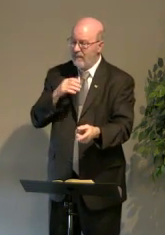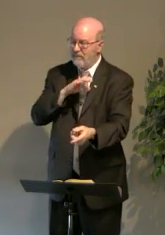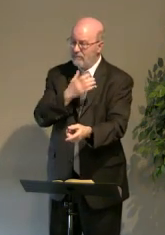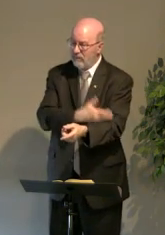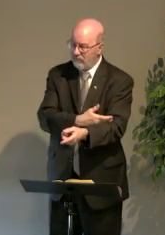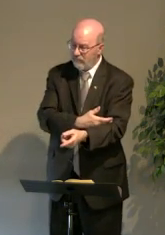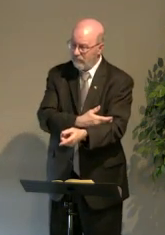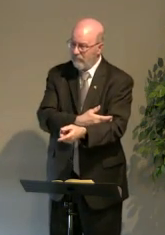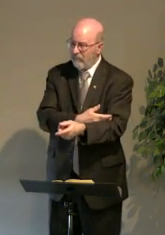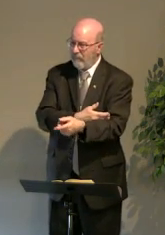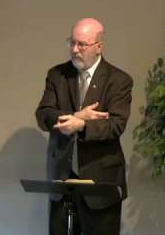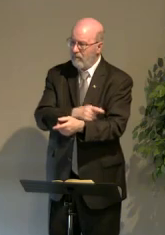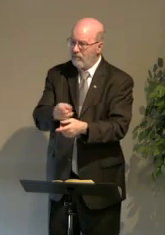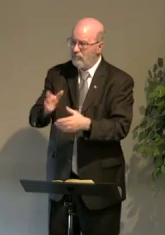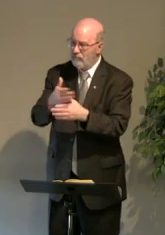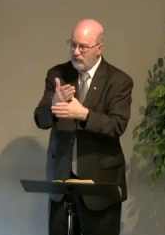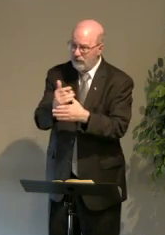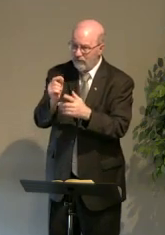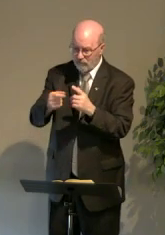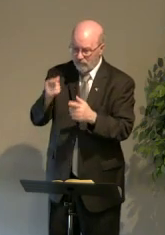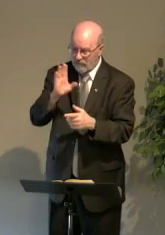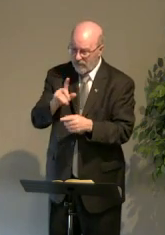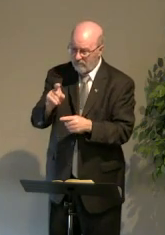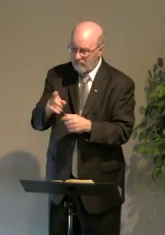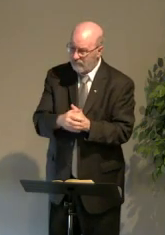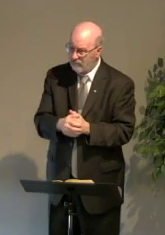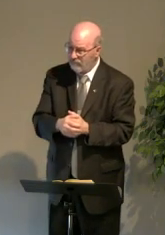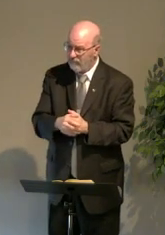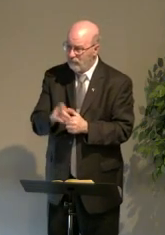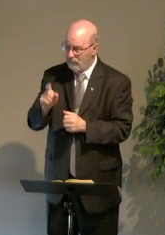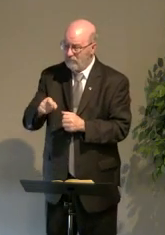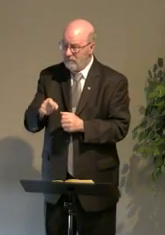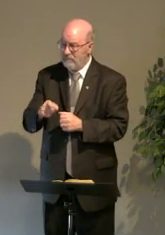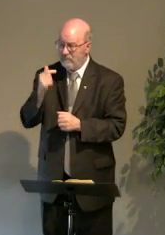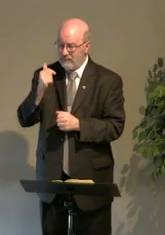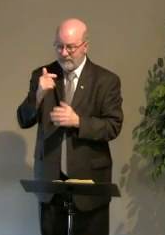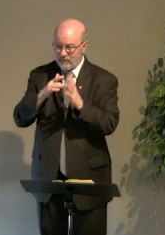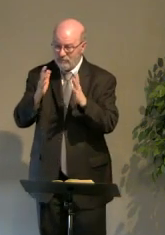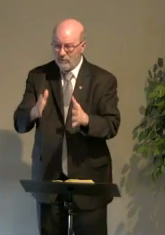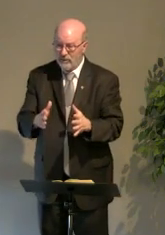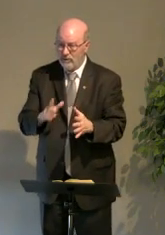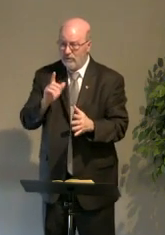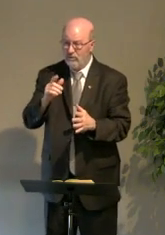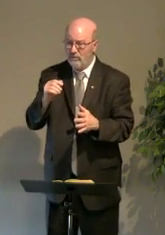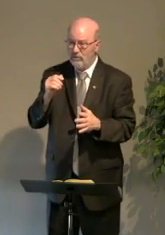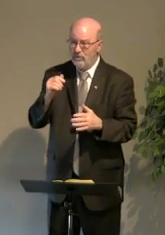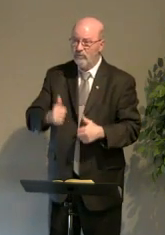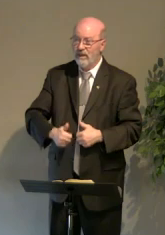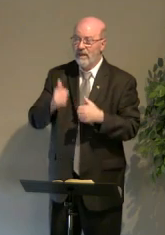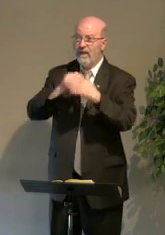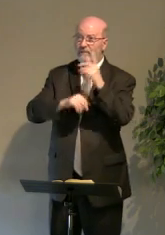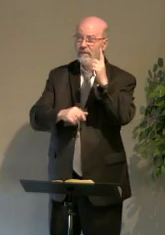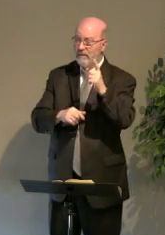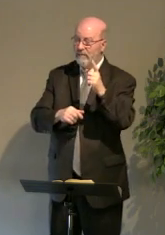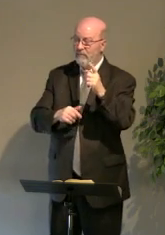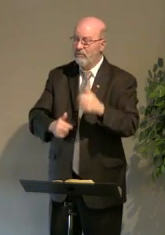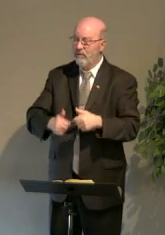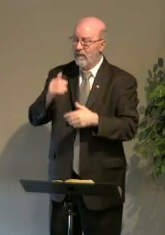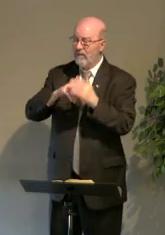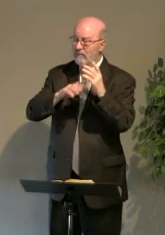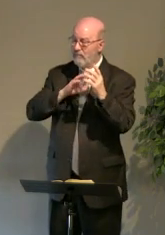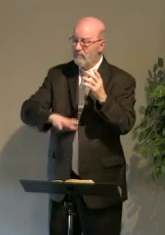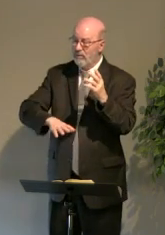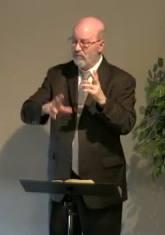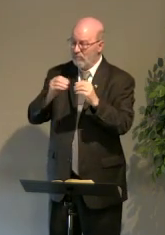power. Beloved, are you sharing the word of God? You should be, because as a Christian, you're alive in him. You're alive in Christ.